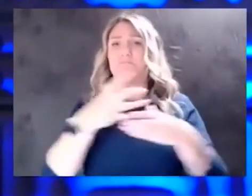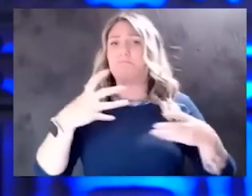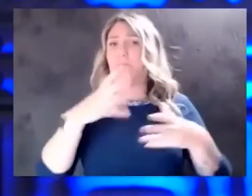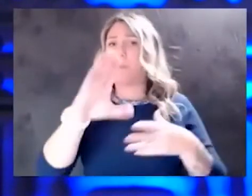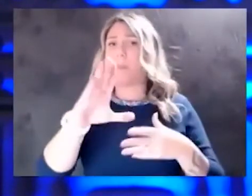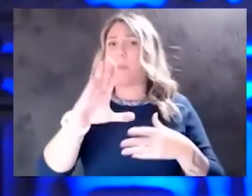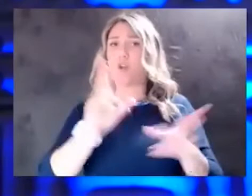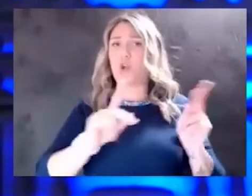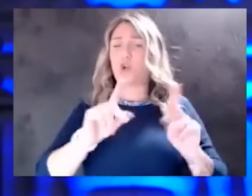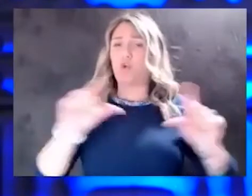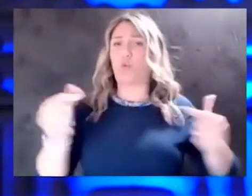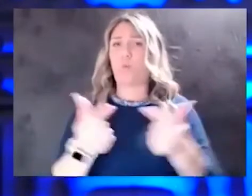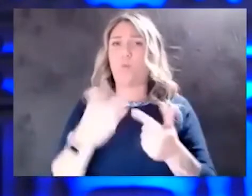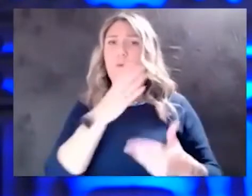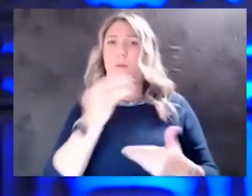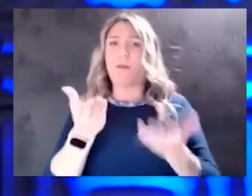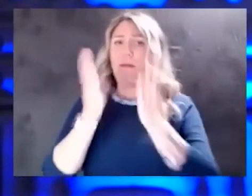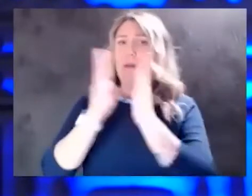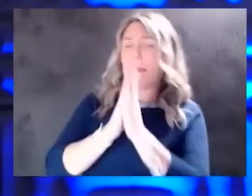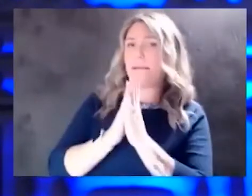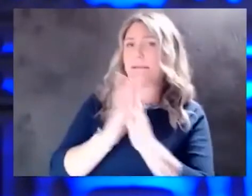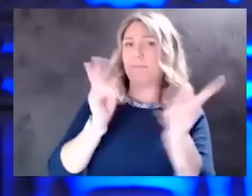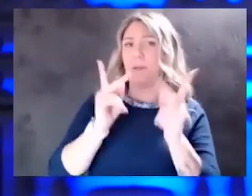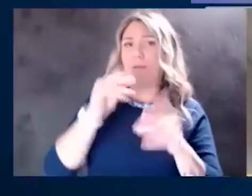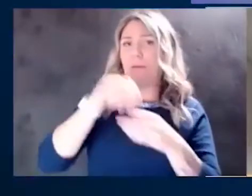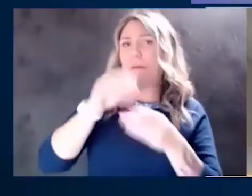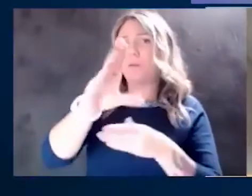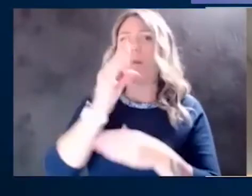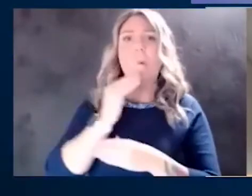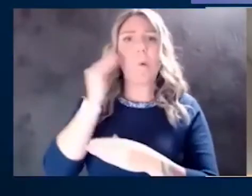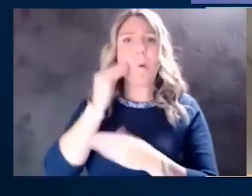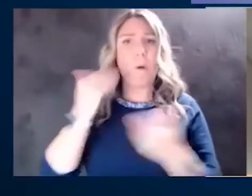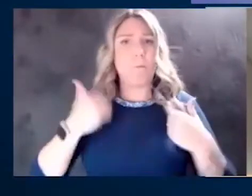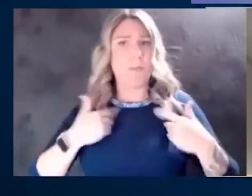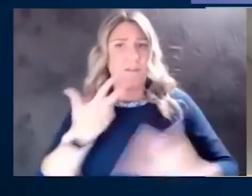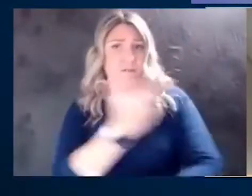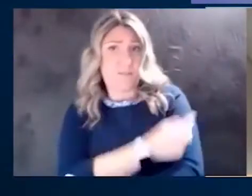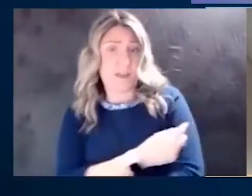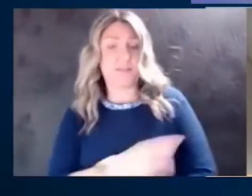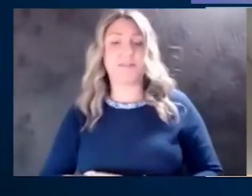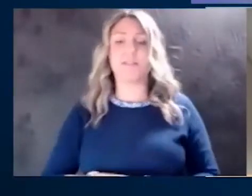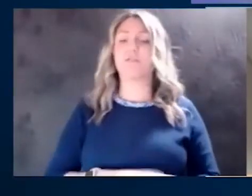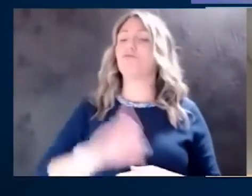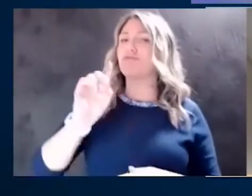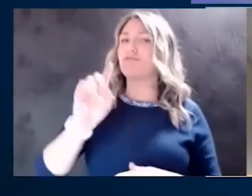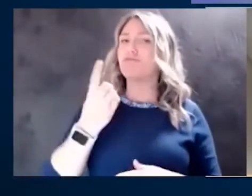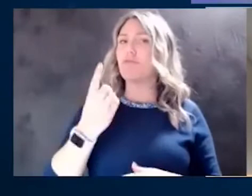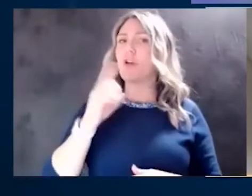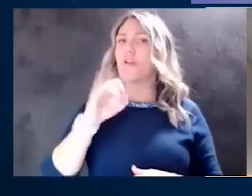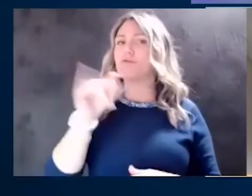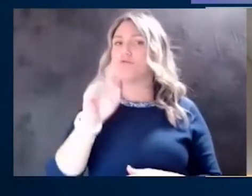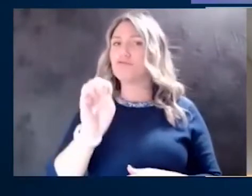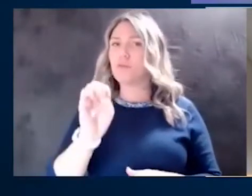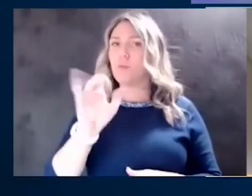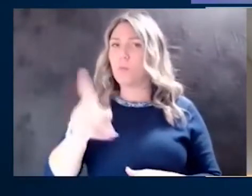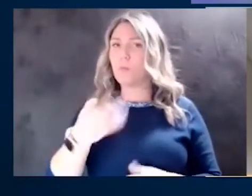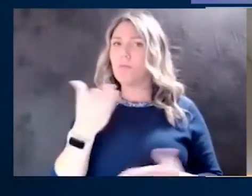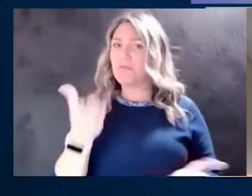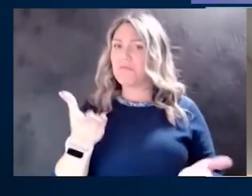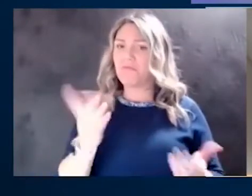the kids coming into your home have been vaccinated? All right, let's first start with Joe Stewart. Joe, are you doing that?